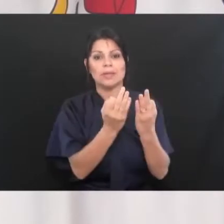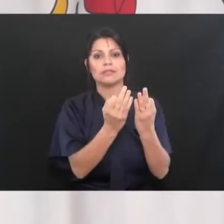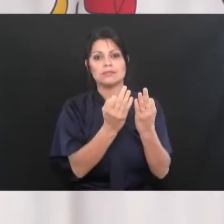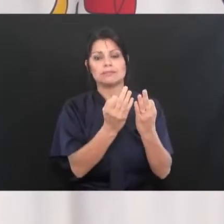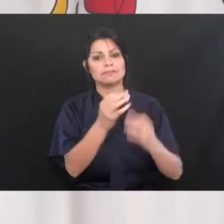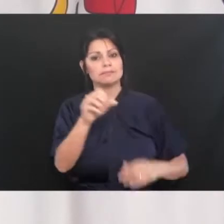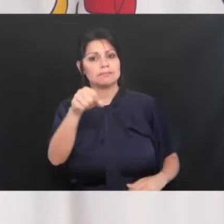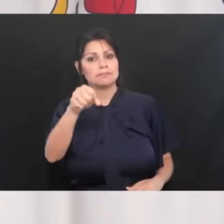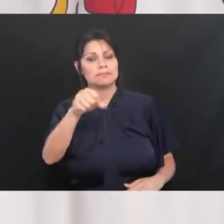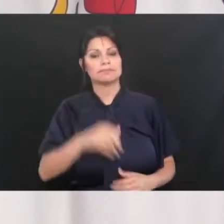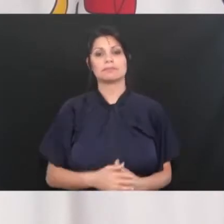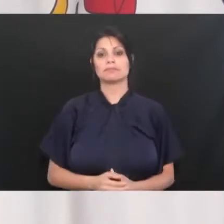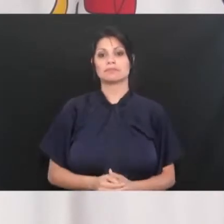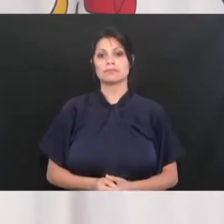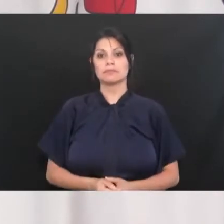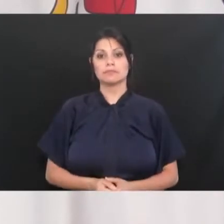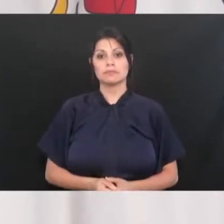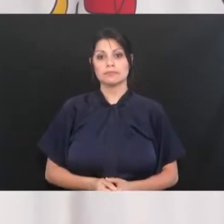families. But